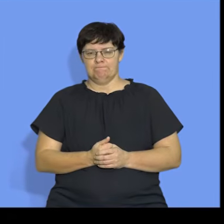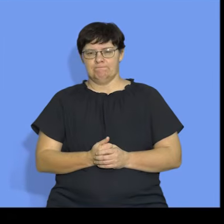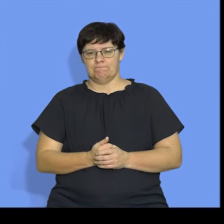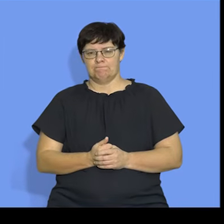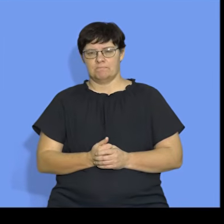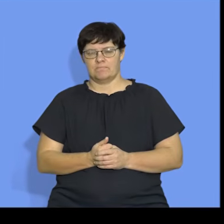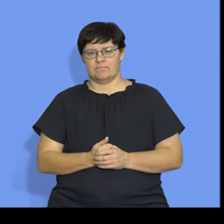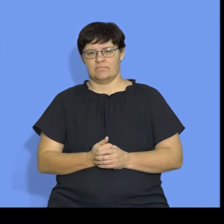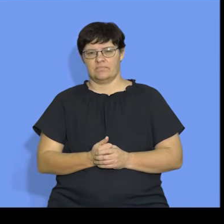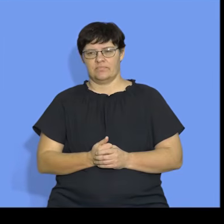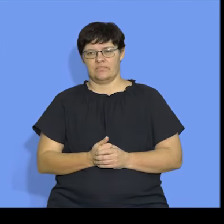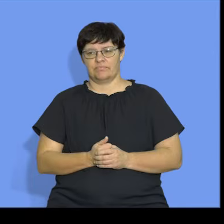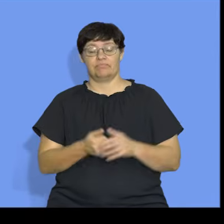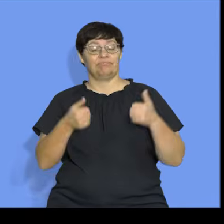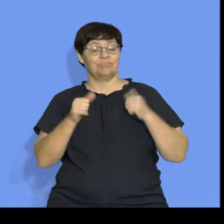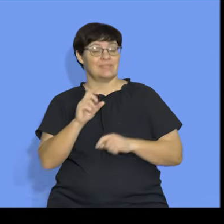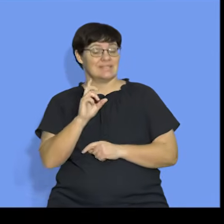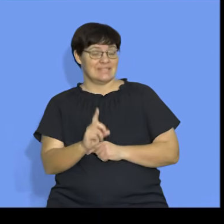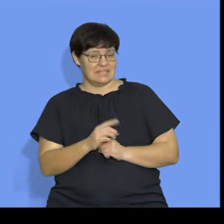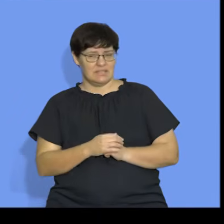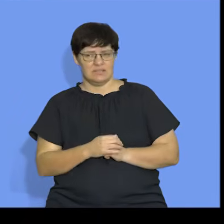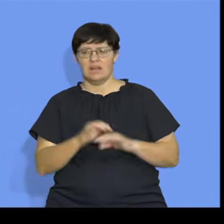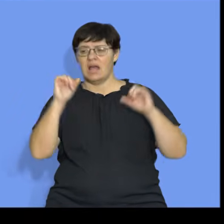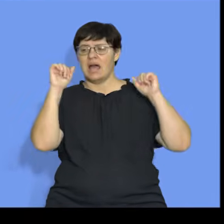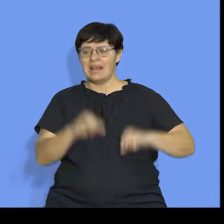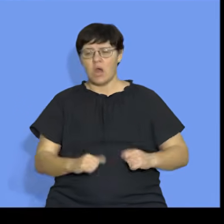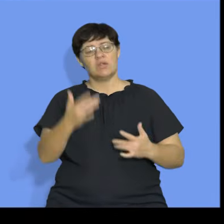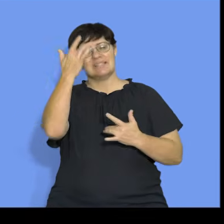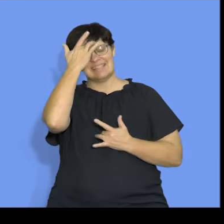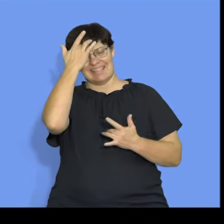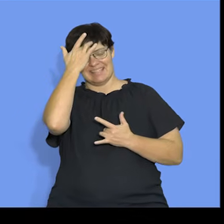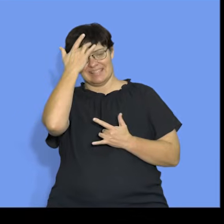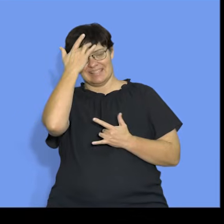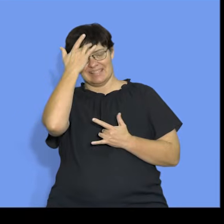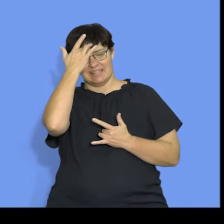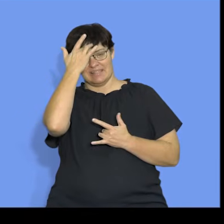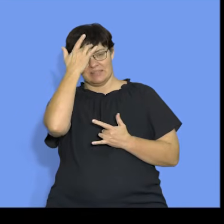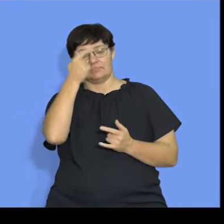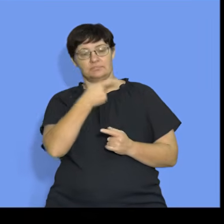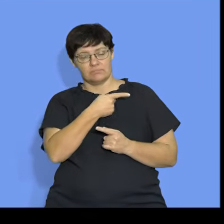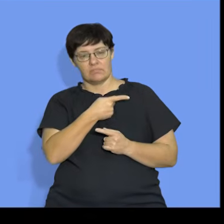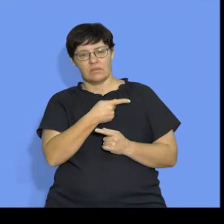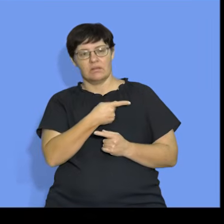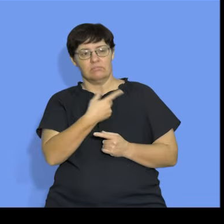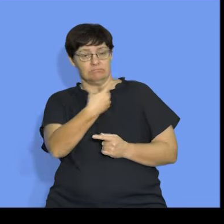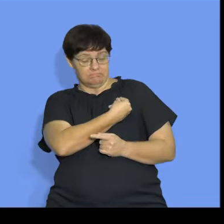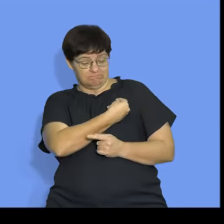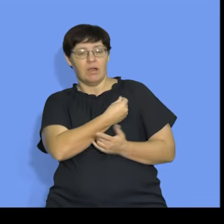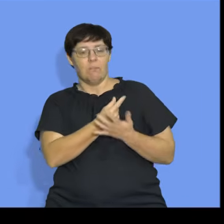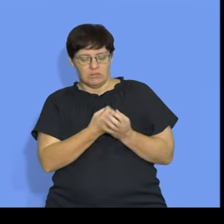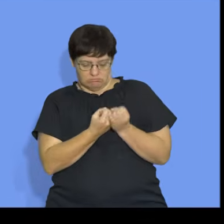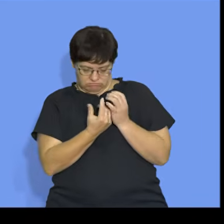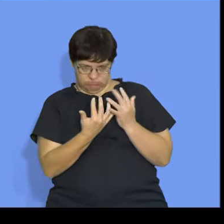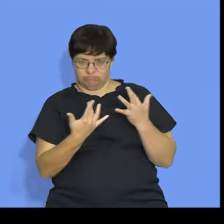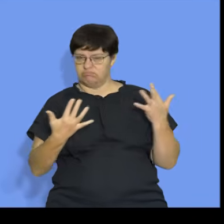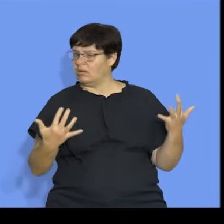incorrect. The next, number D, allows the disease-causing agents to multiply. Oh, no, no, no, no. That's